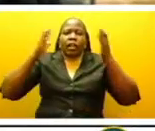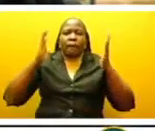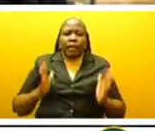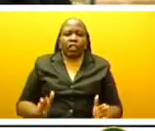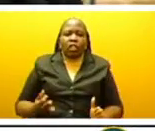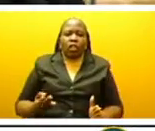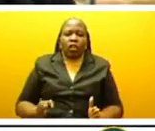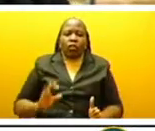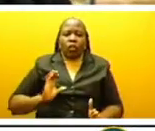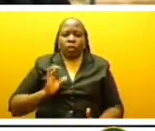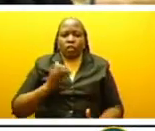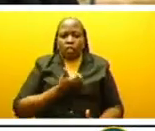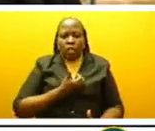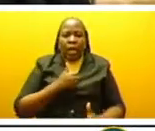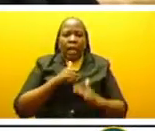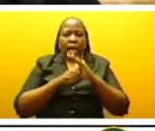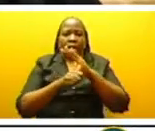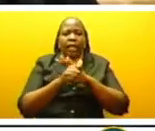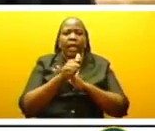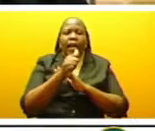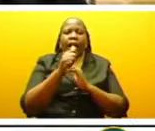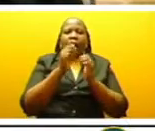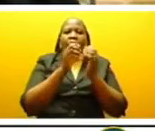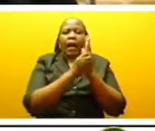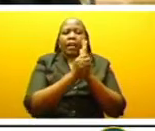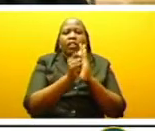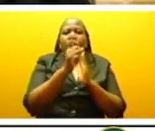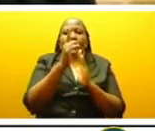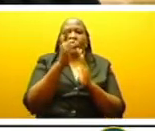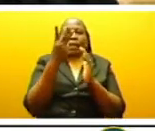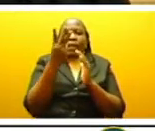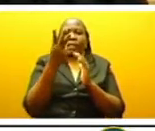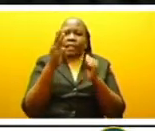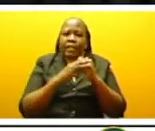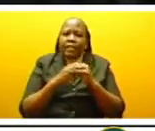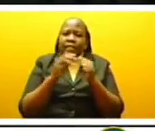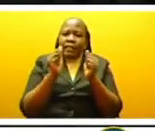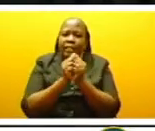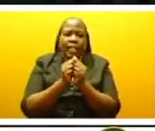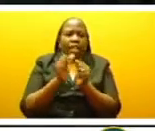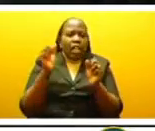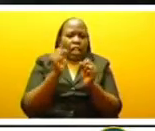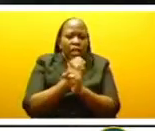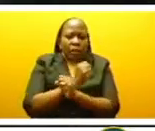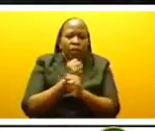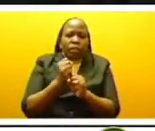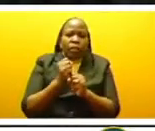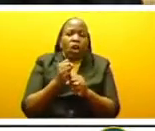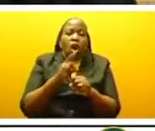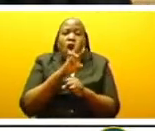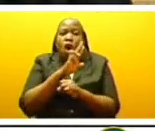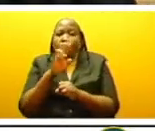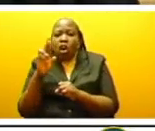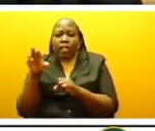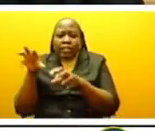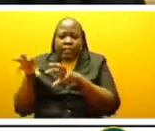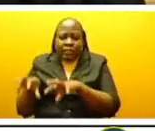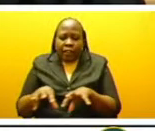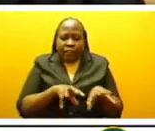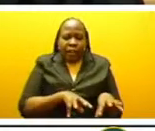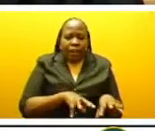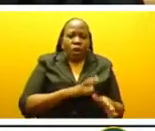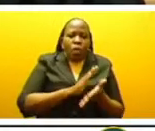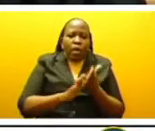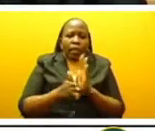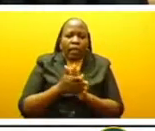under Article 138.10 would not be in a position and suffer lack of constitutional authority to declare